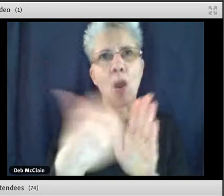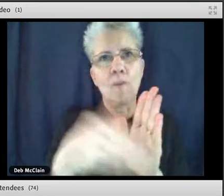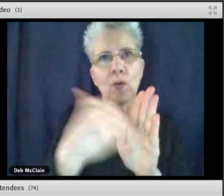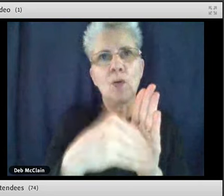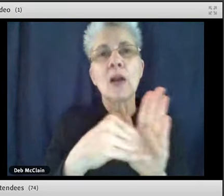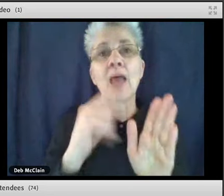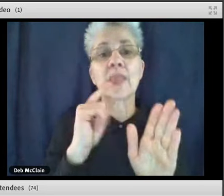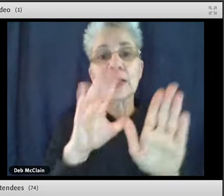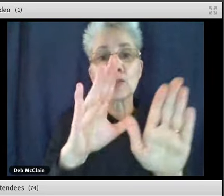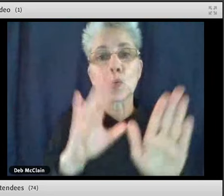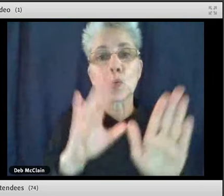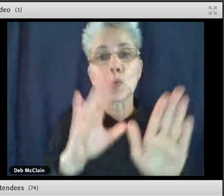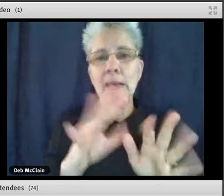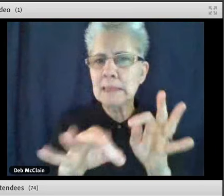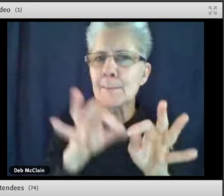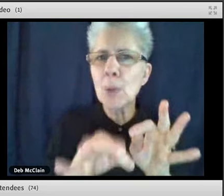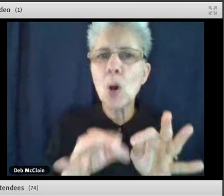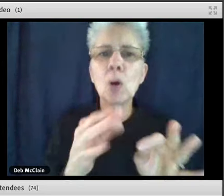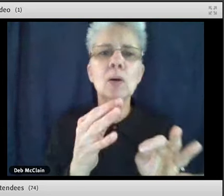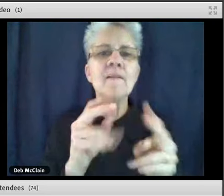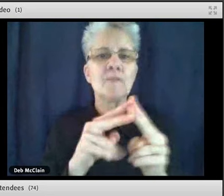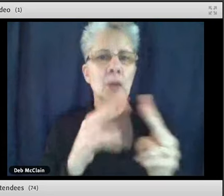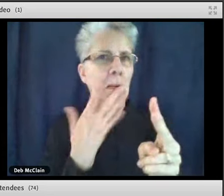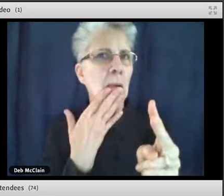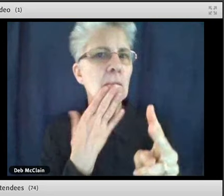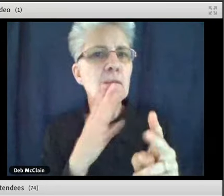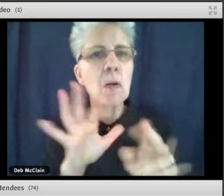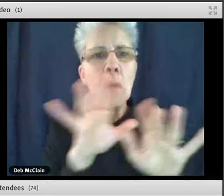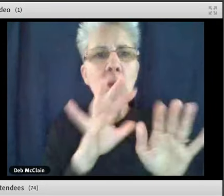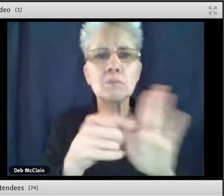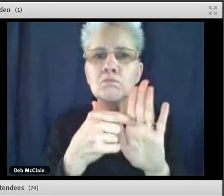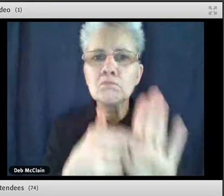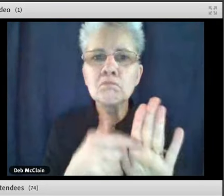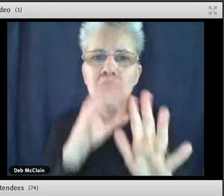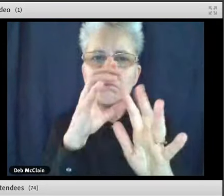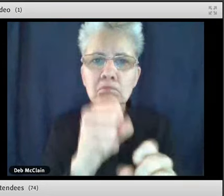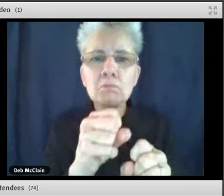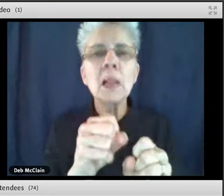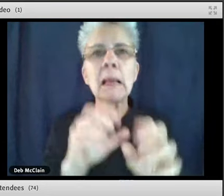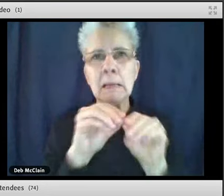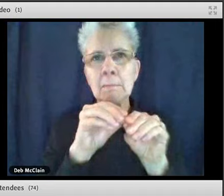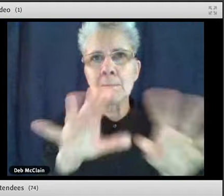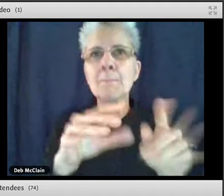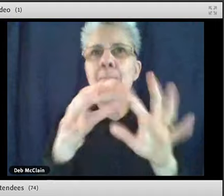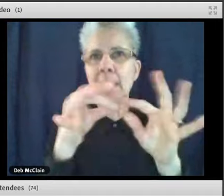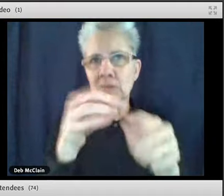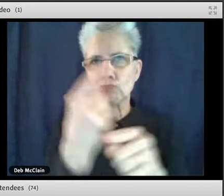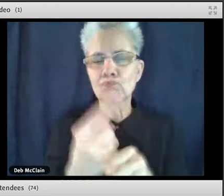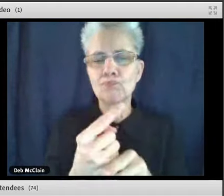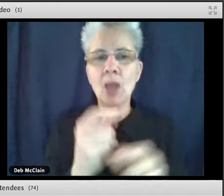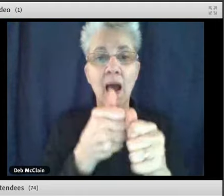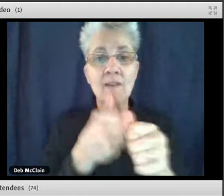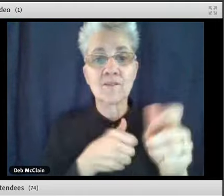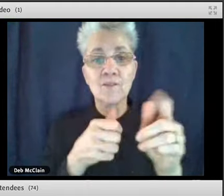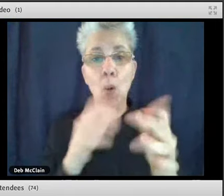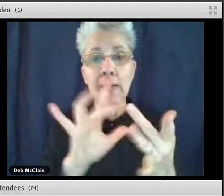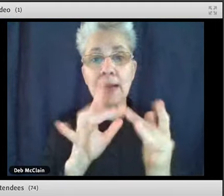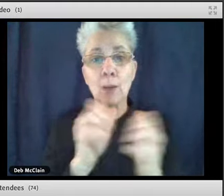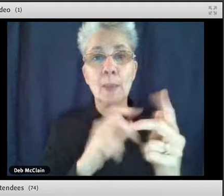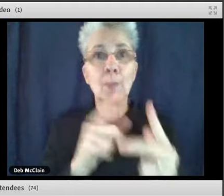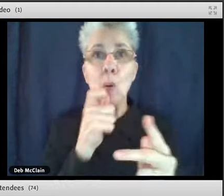I think it's great. It's simple, it's colorful, it gets the message out. So again, avoid contact with people that are at